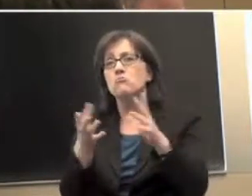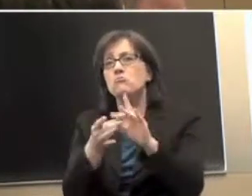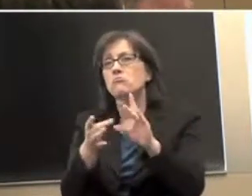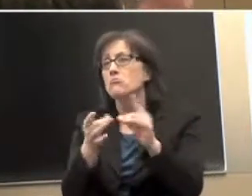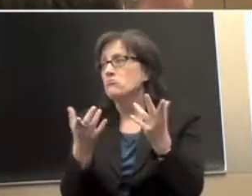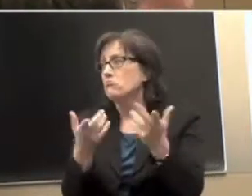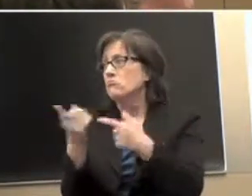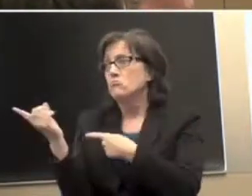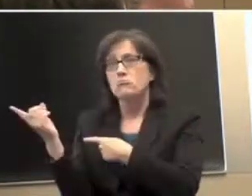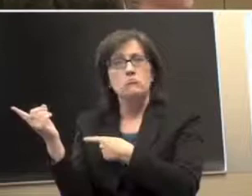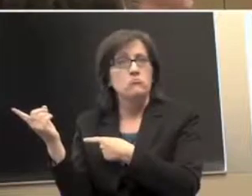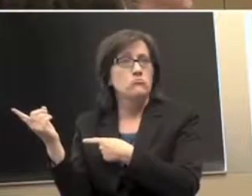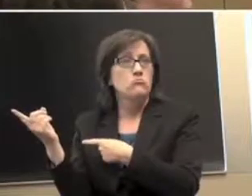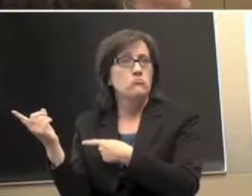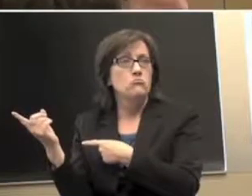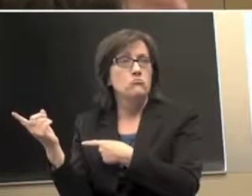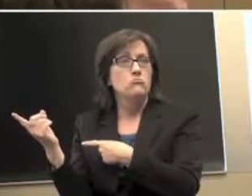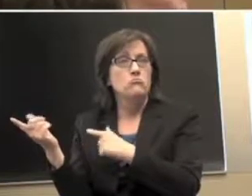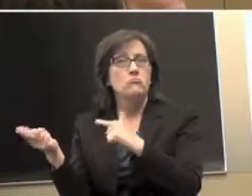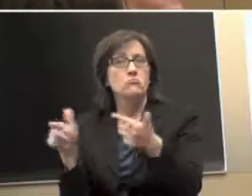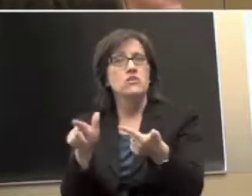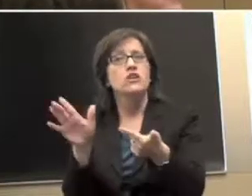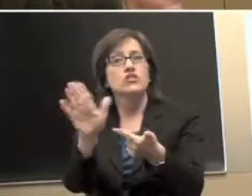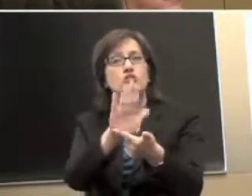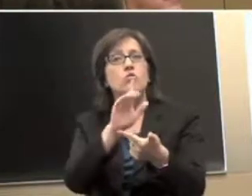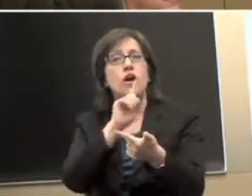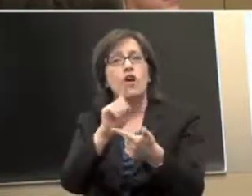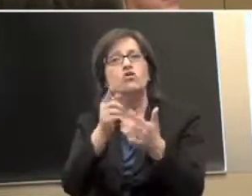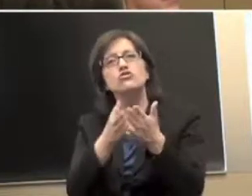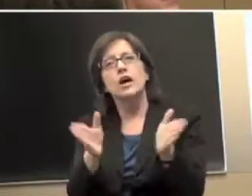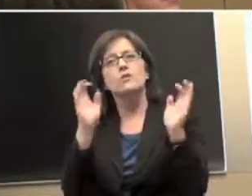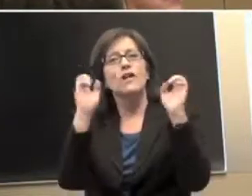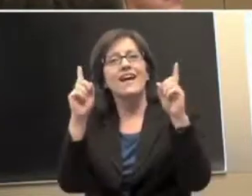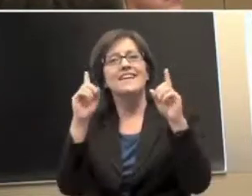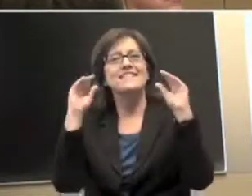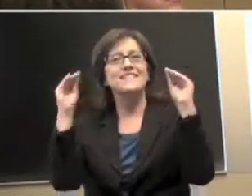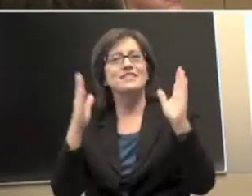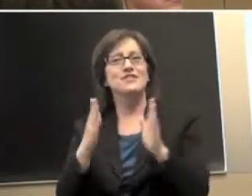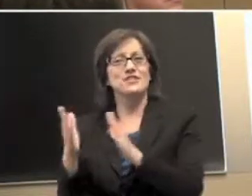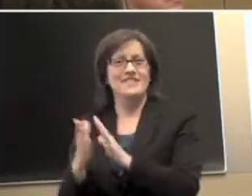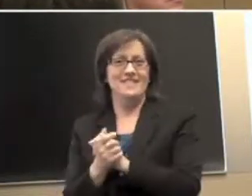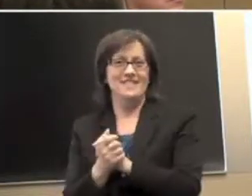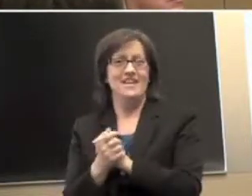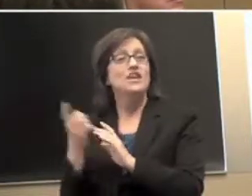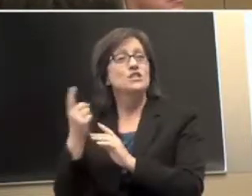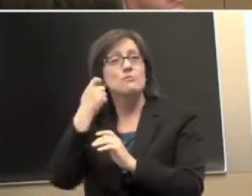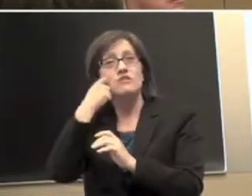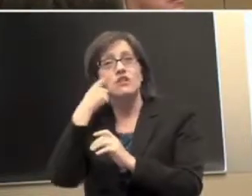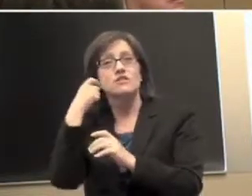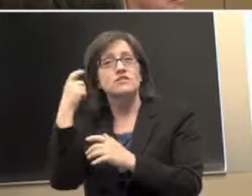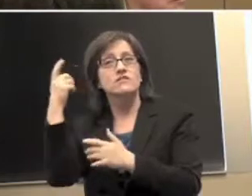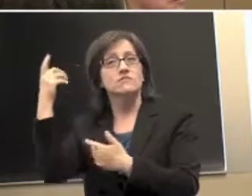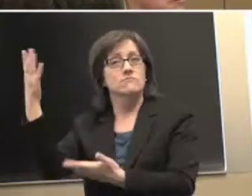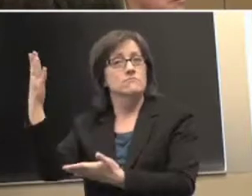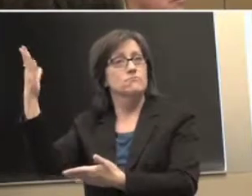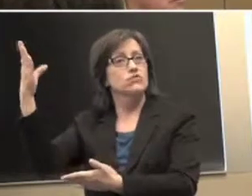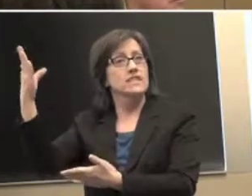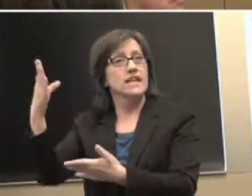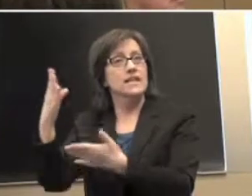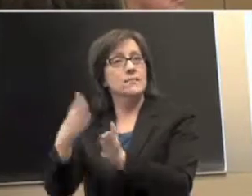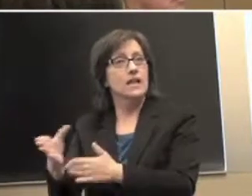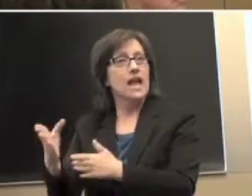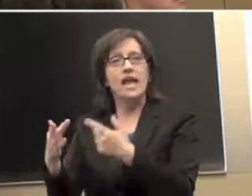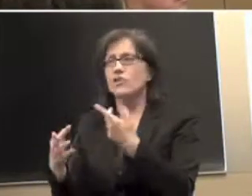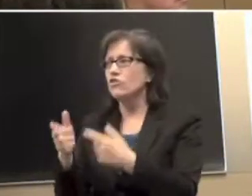This is you're now your general ed teachers. Somebody's just presented this plan to you. What are you likely to